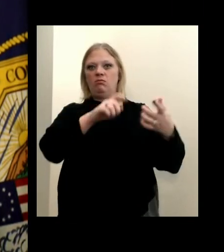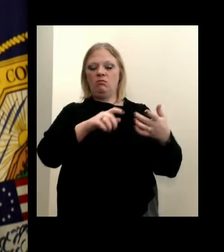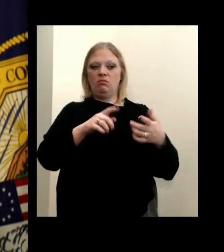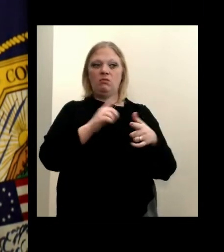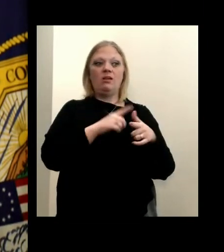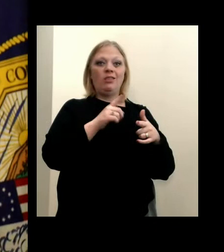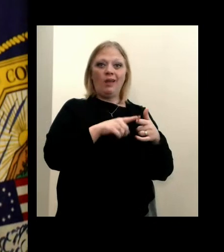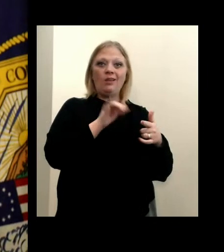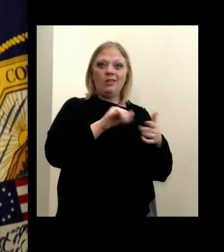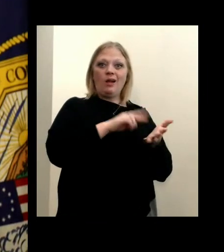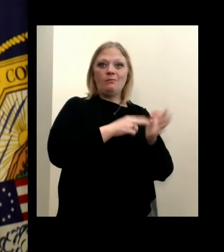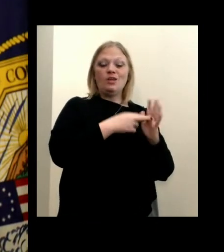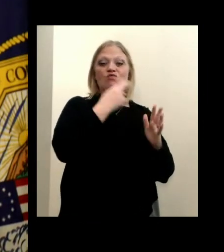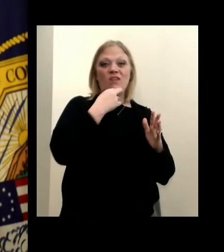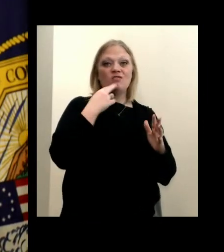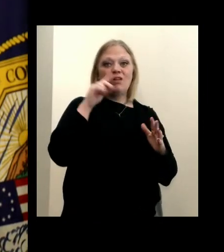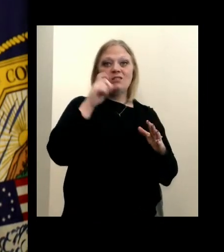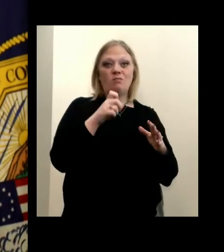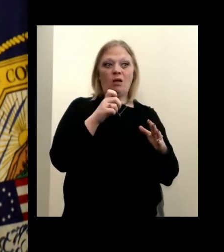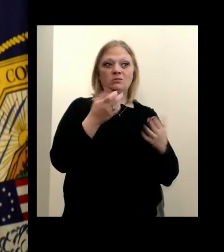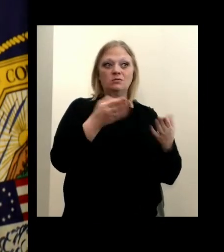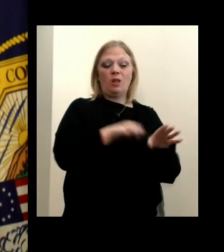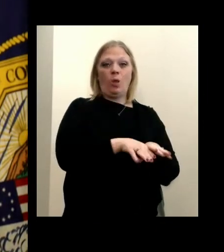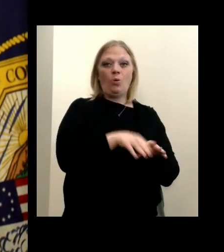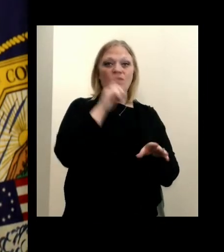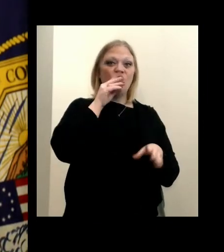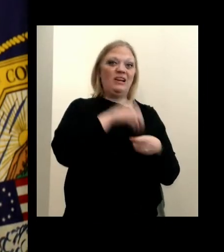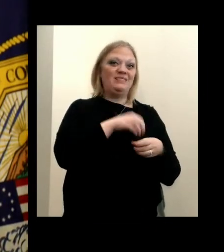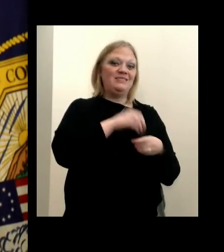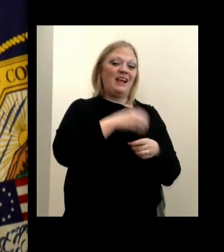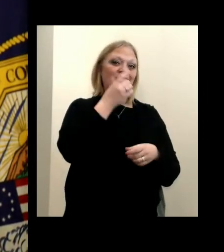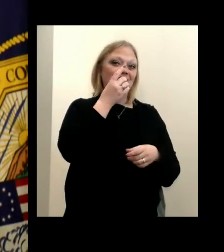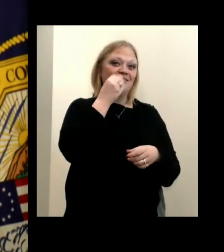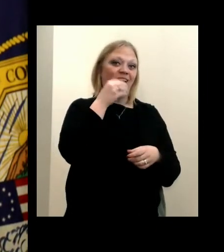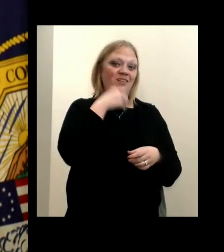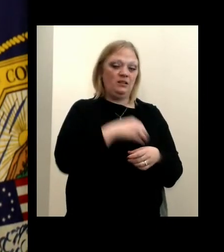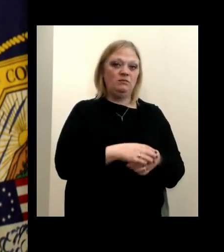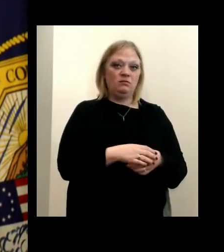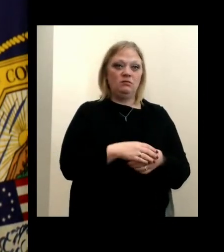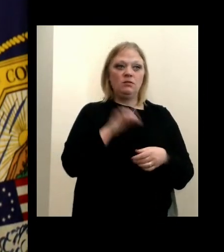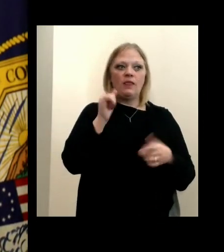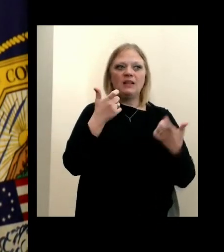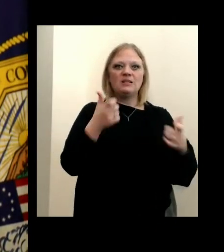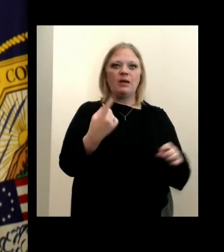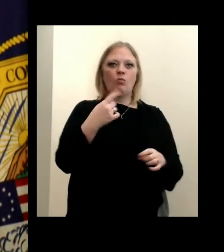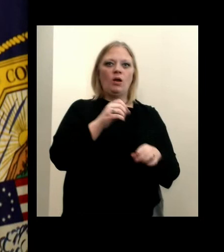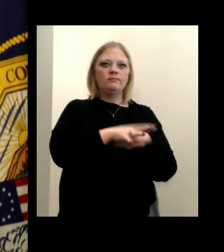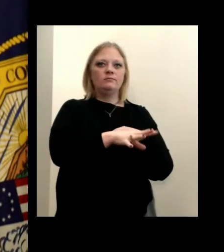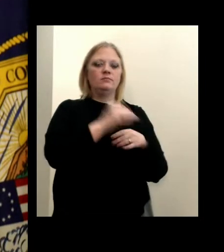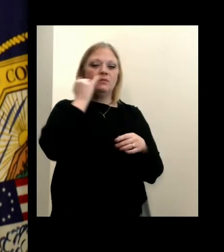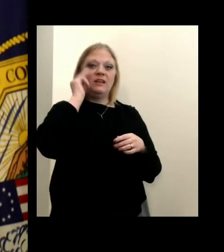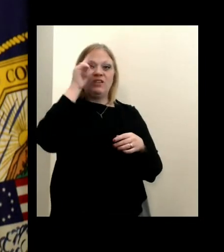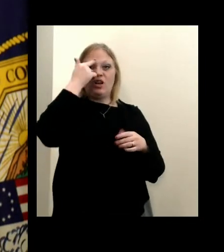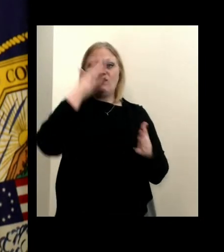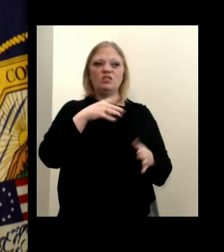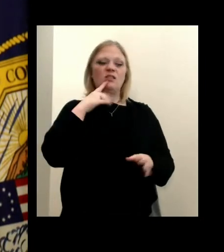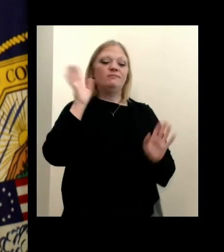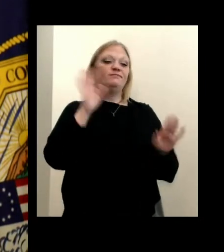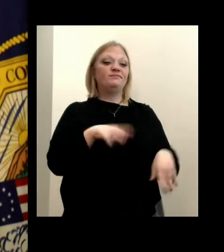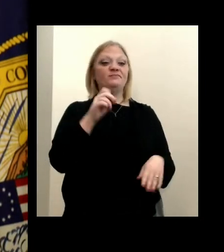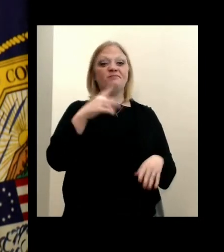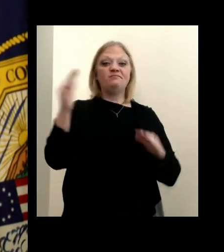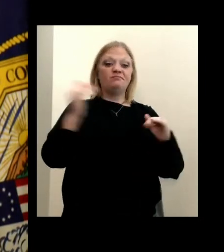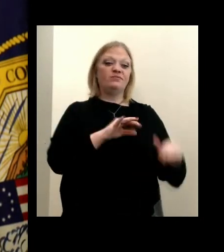down as long as we're still in the orange zone. So I think that's the big one that would be affected if the governor just said, okay, you're going back to the yellow.